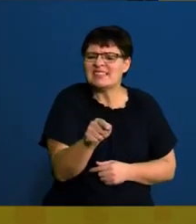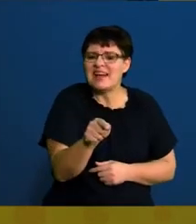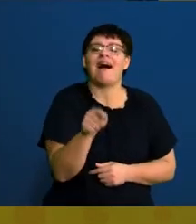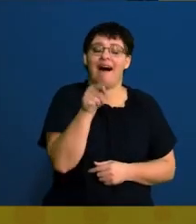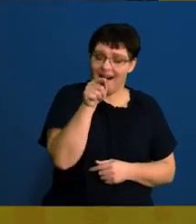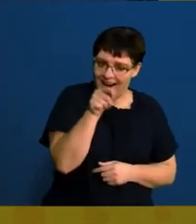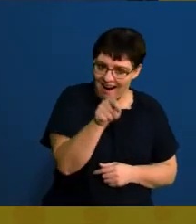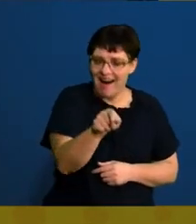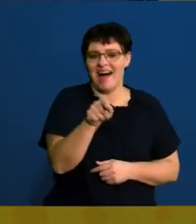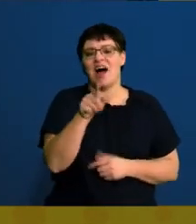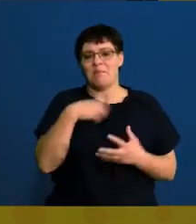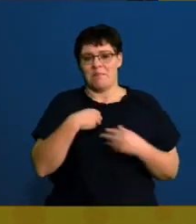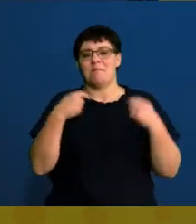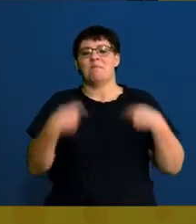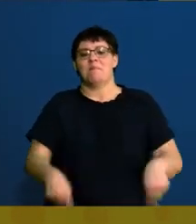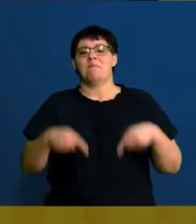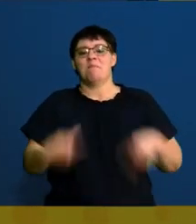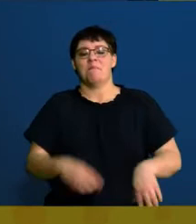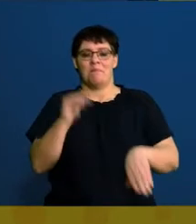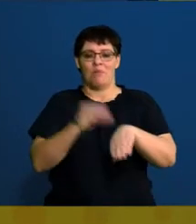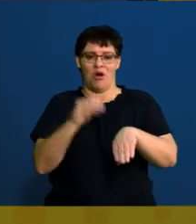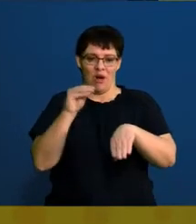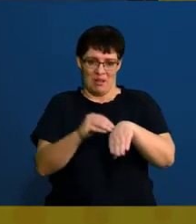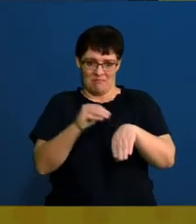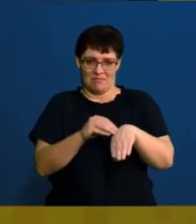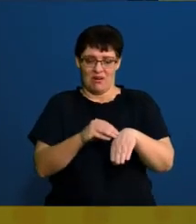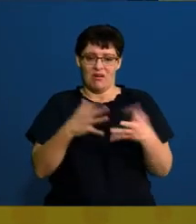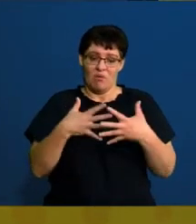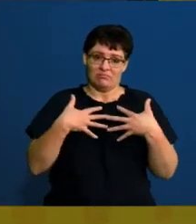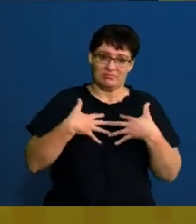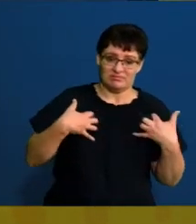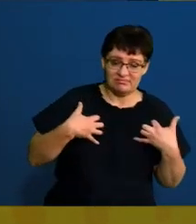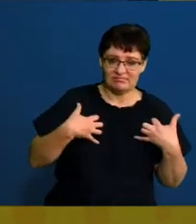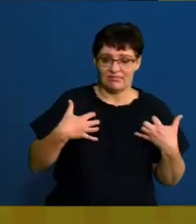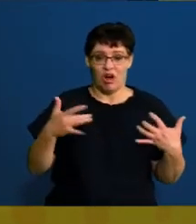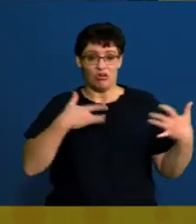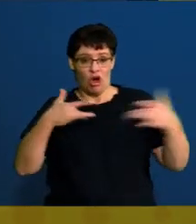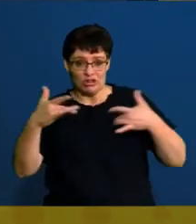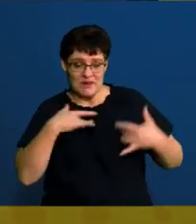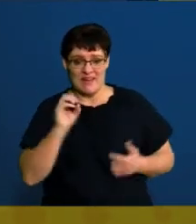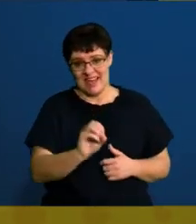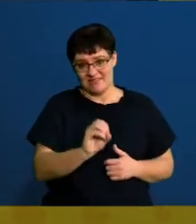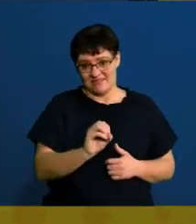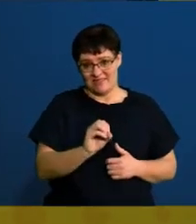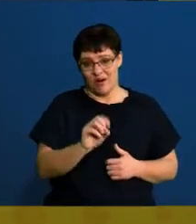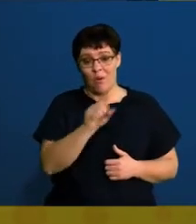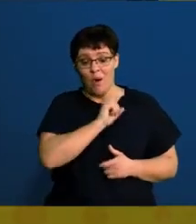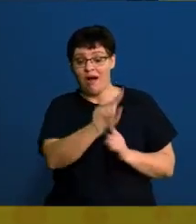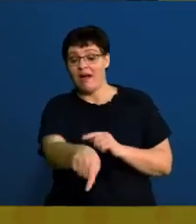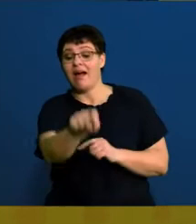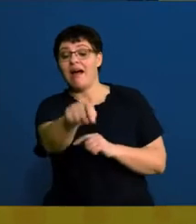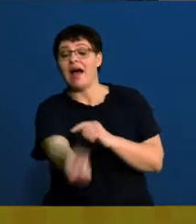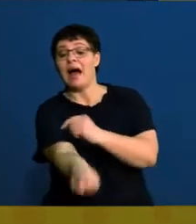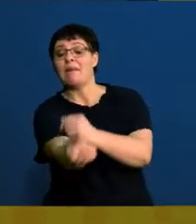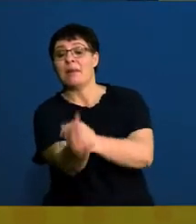that character is troubled, or anxious, or worried about something that obviously is going to come up.